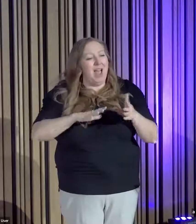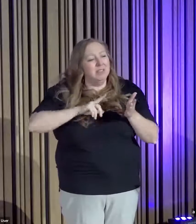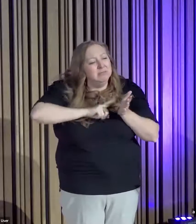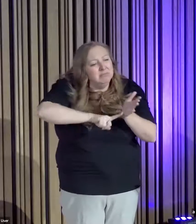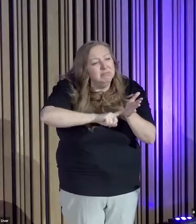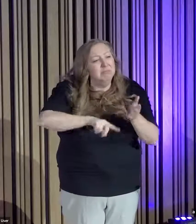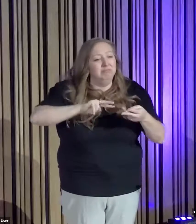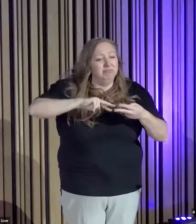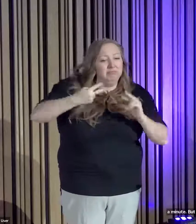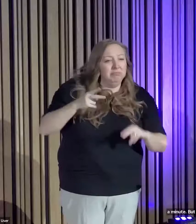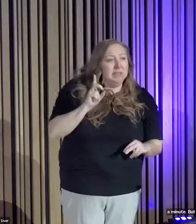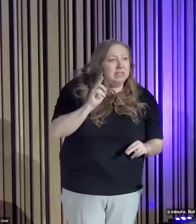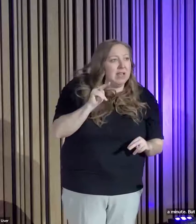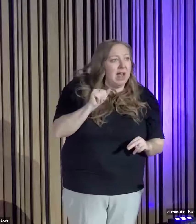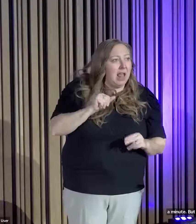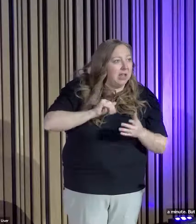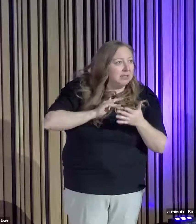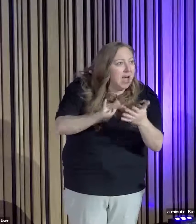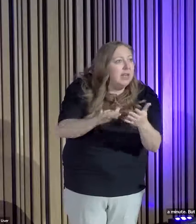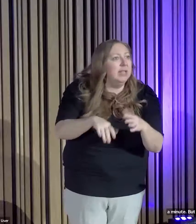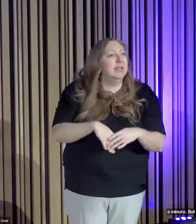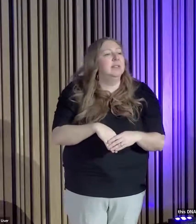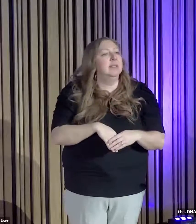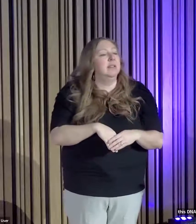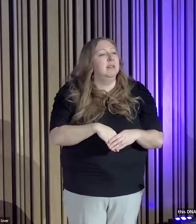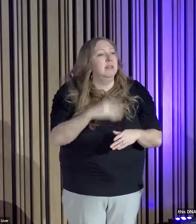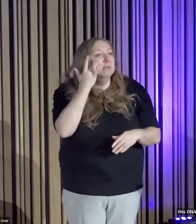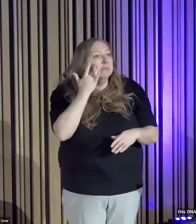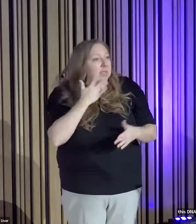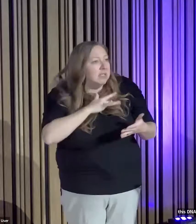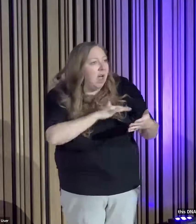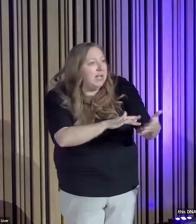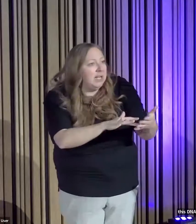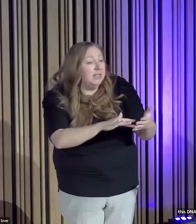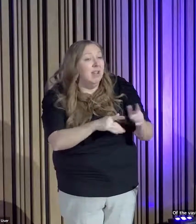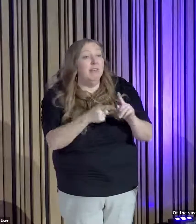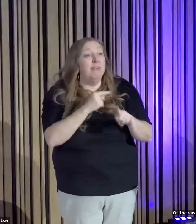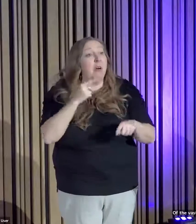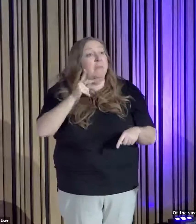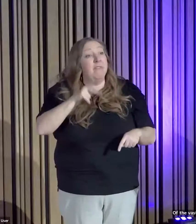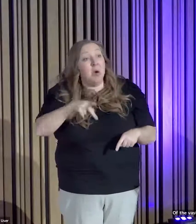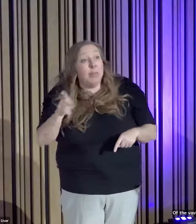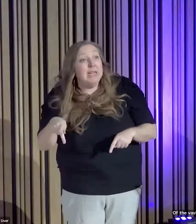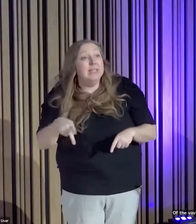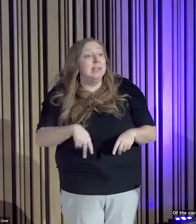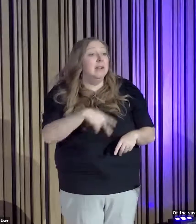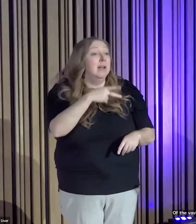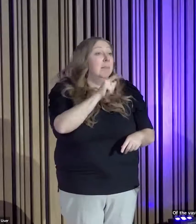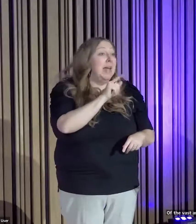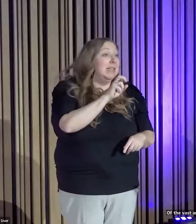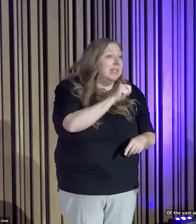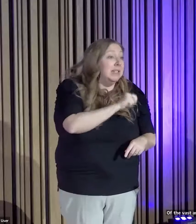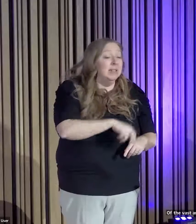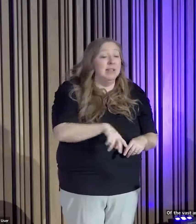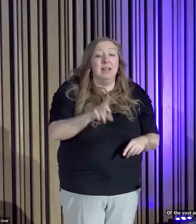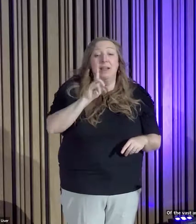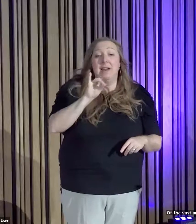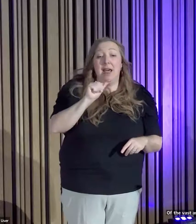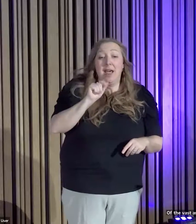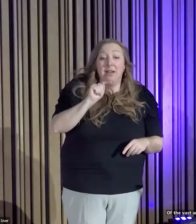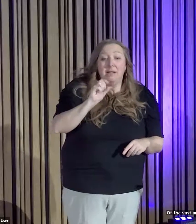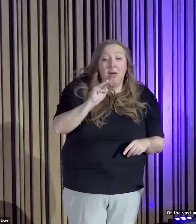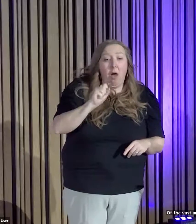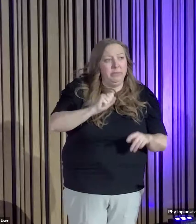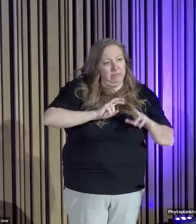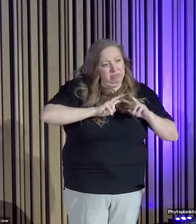molecular studies of the vast amount of different kinds from phytoplankton and plankton to, I think, the diatoms, everything that's in there. You'll hear more about that